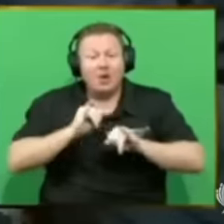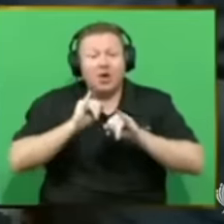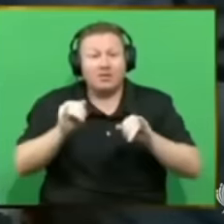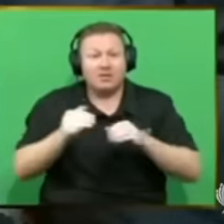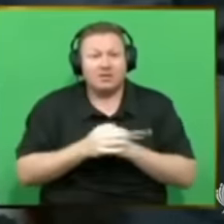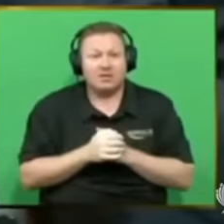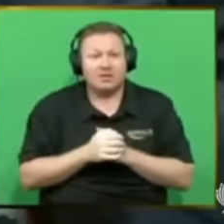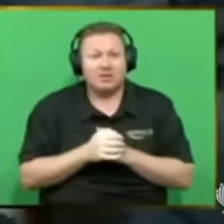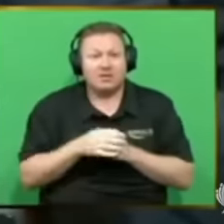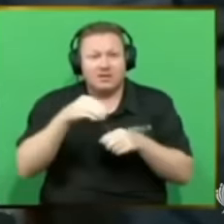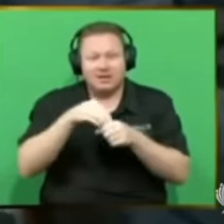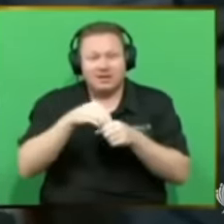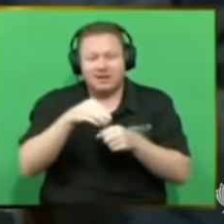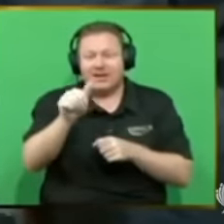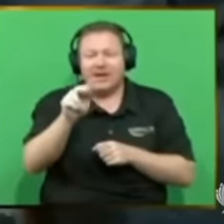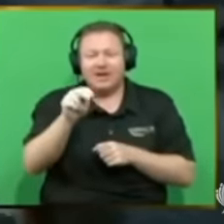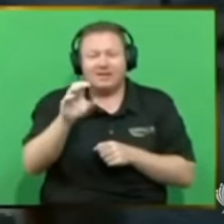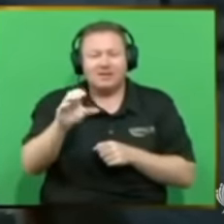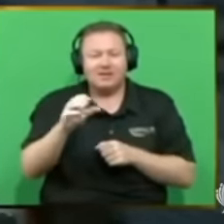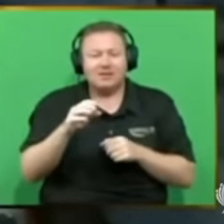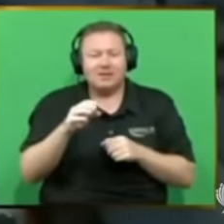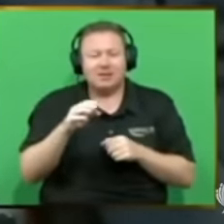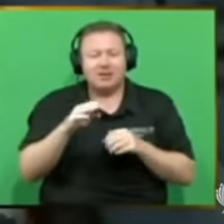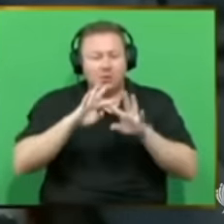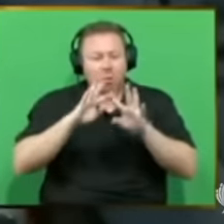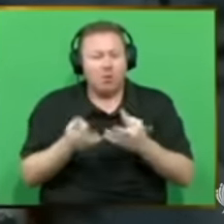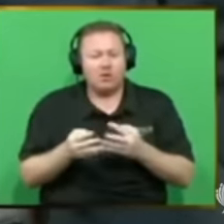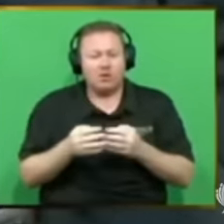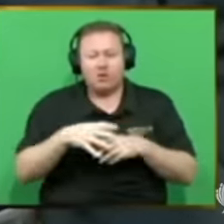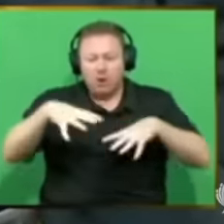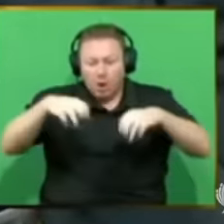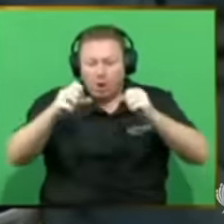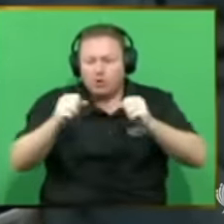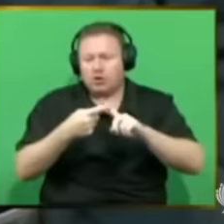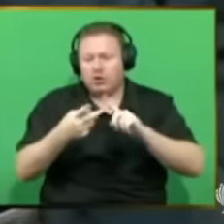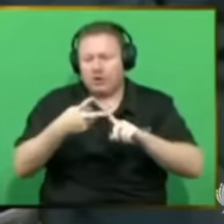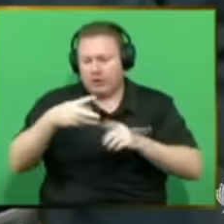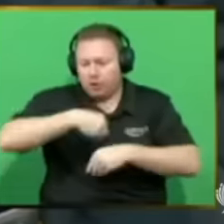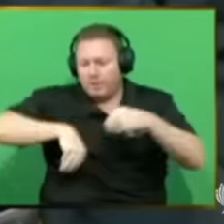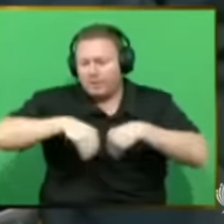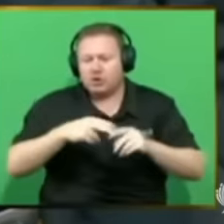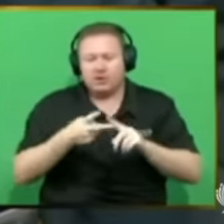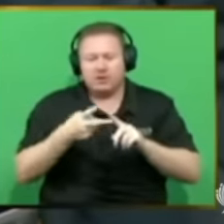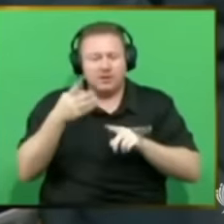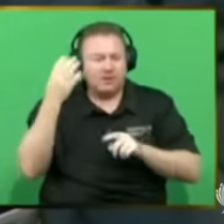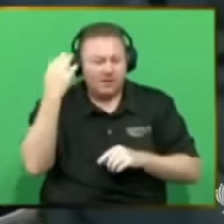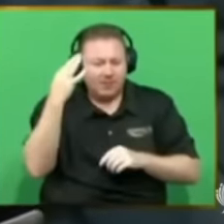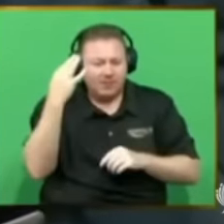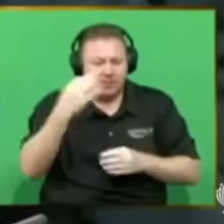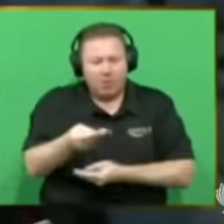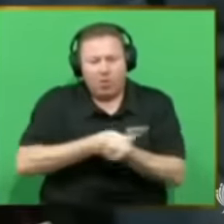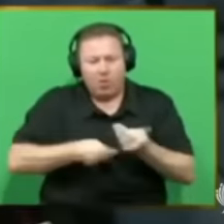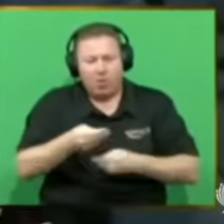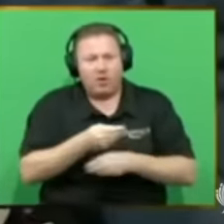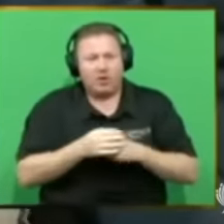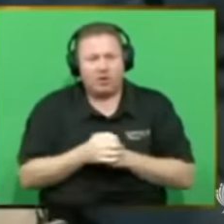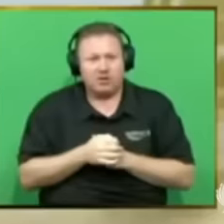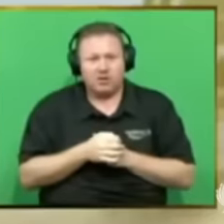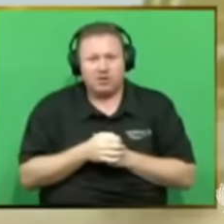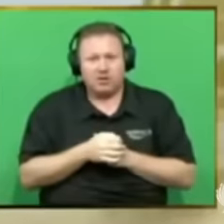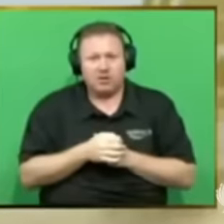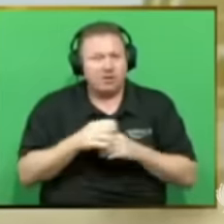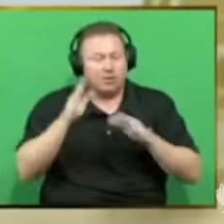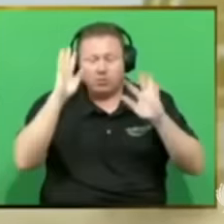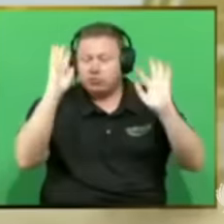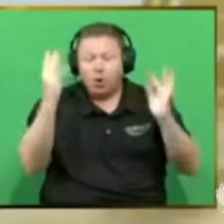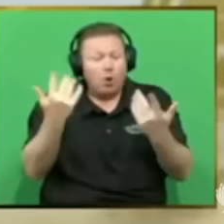In the ANC's world, the causes of load shedding, corruption, and state capture are as puzzling as some of the world's